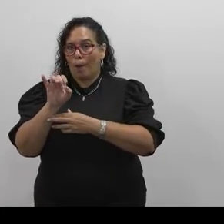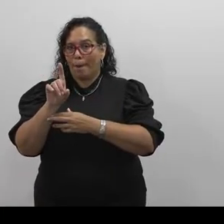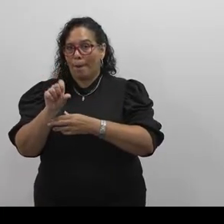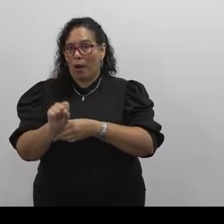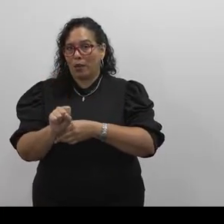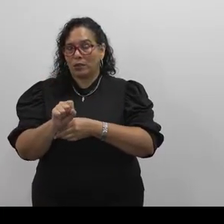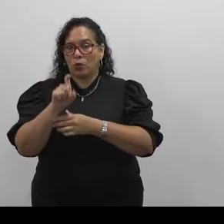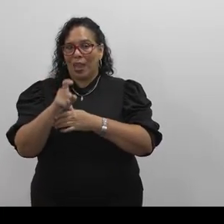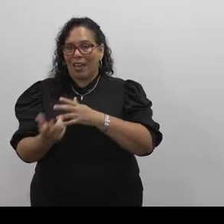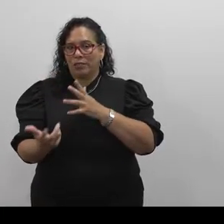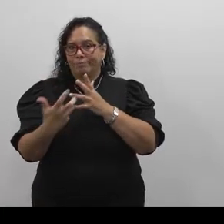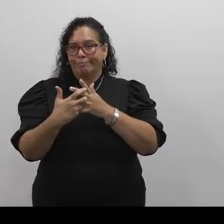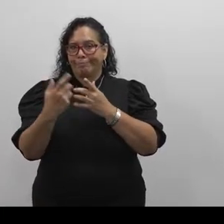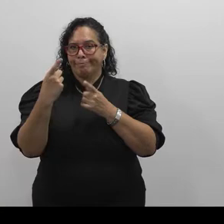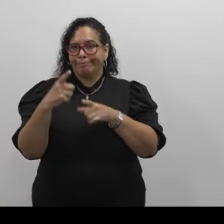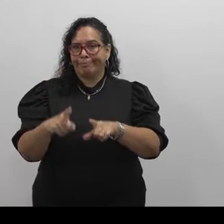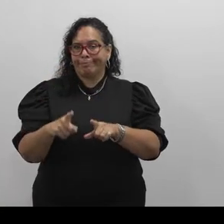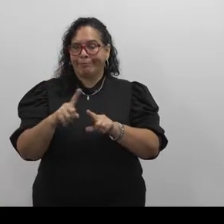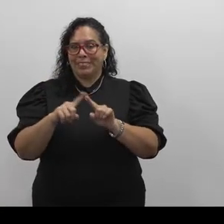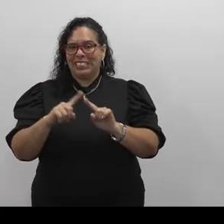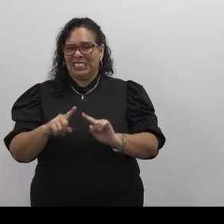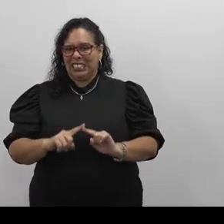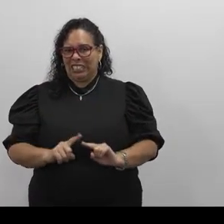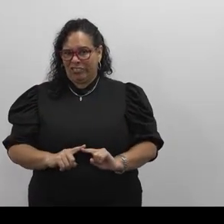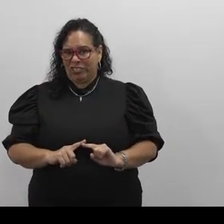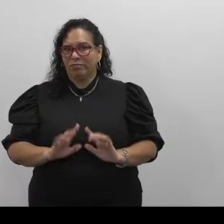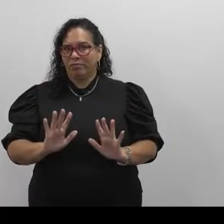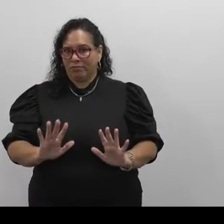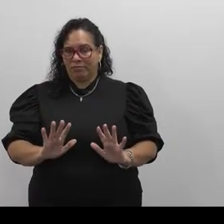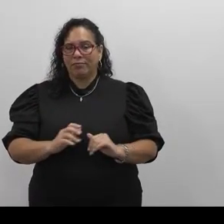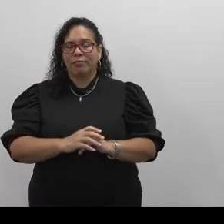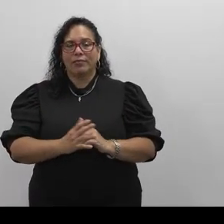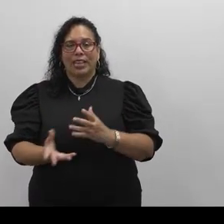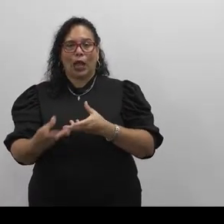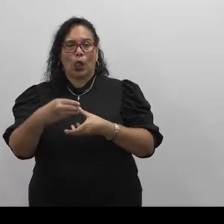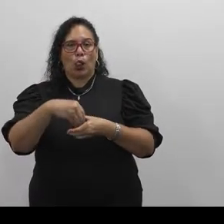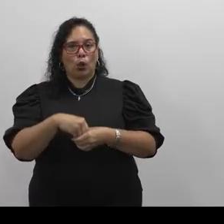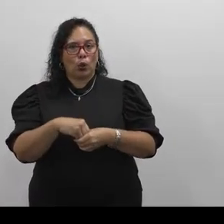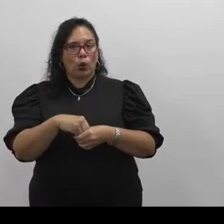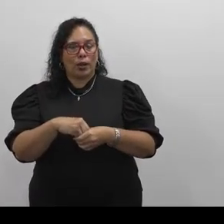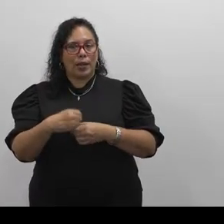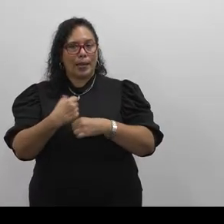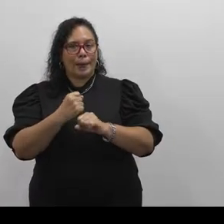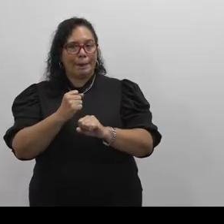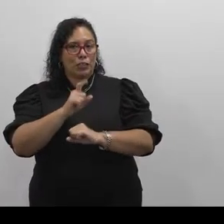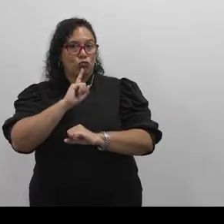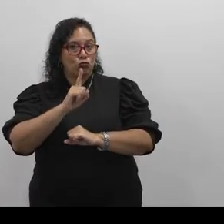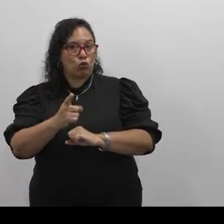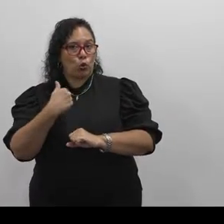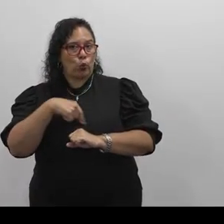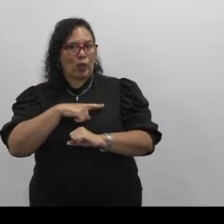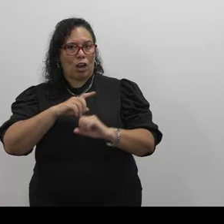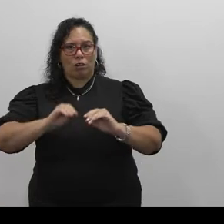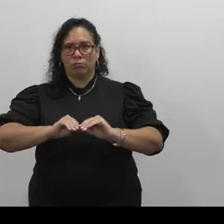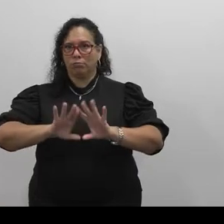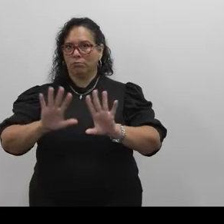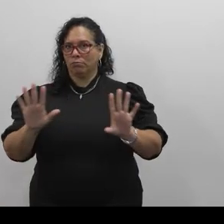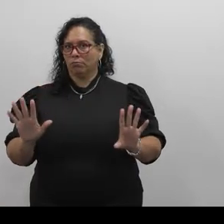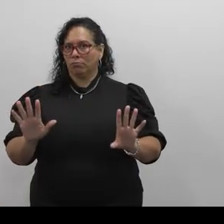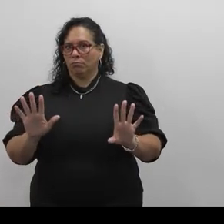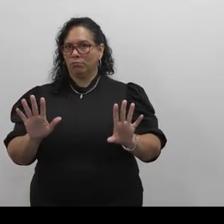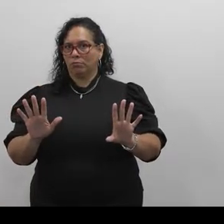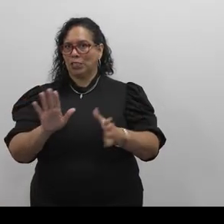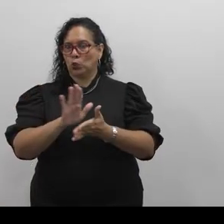have to comply with a number of different things, a host of things, including things that really make us transparent as a school district and community, right? So